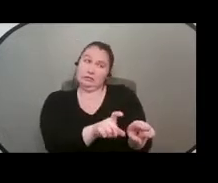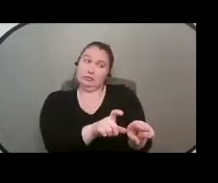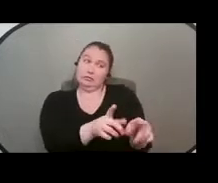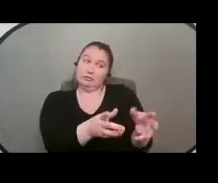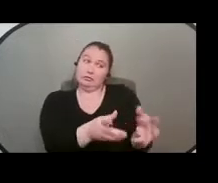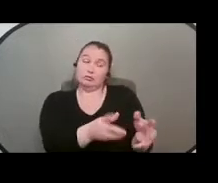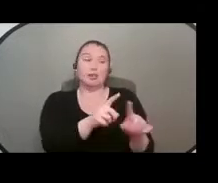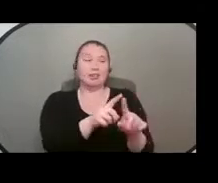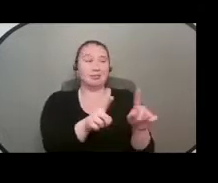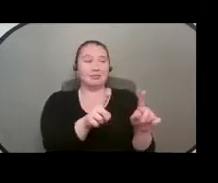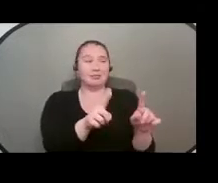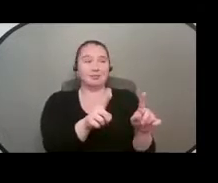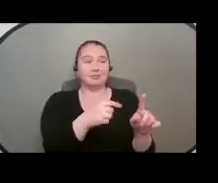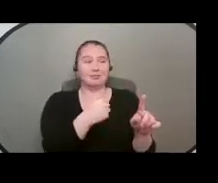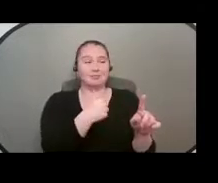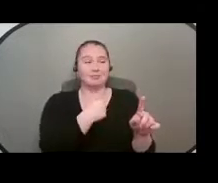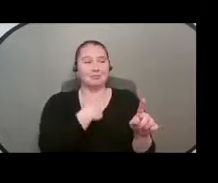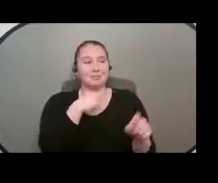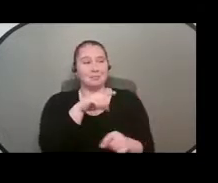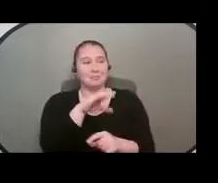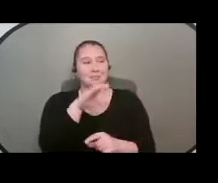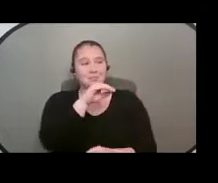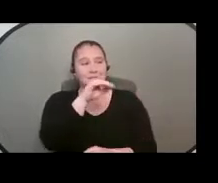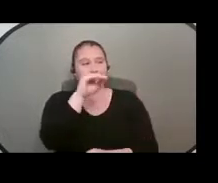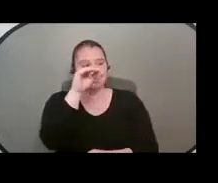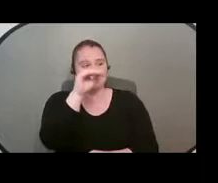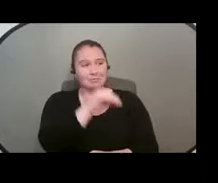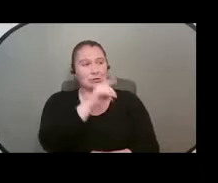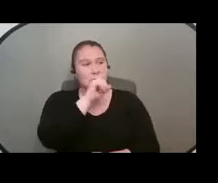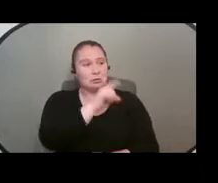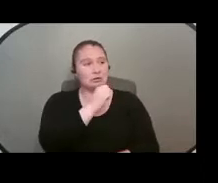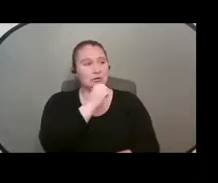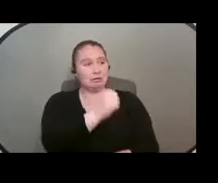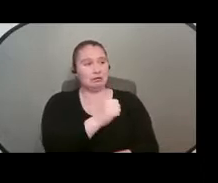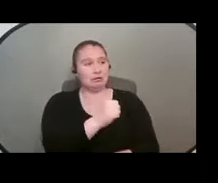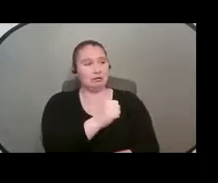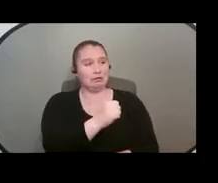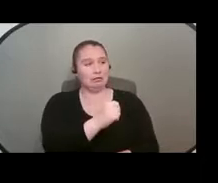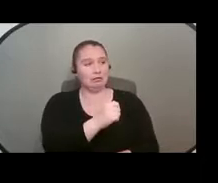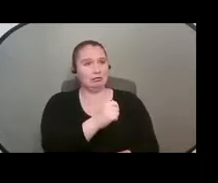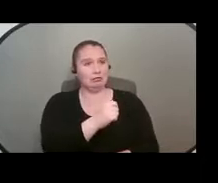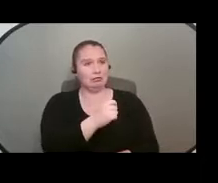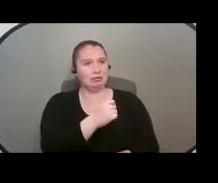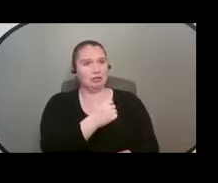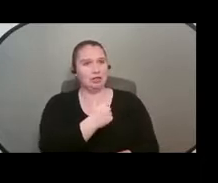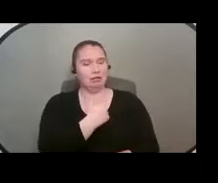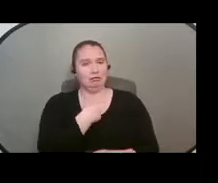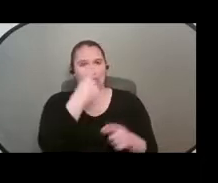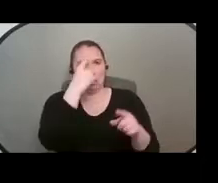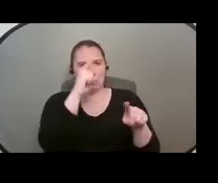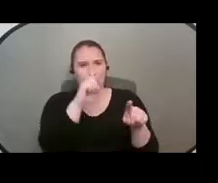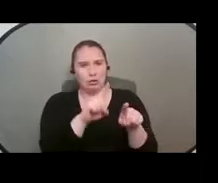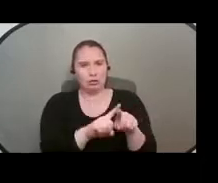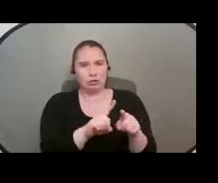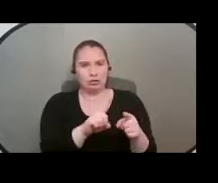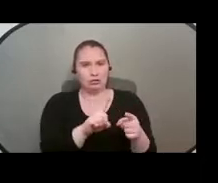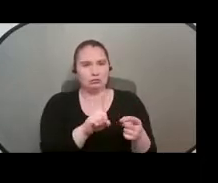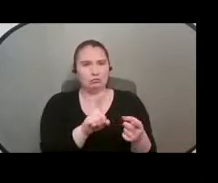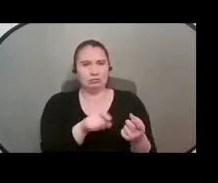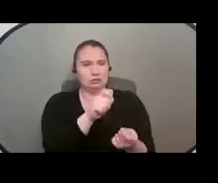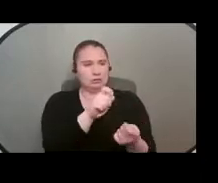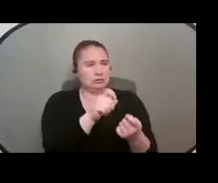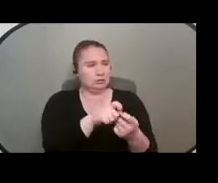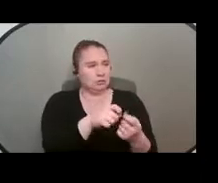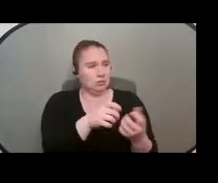but I'm not entirely sure what you might think I'm agreeing to. I think ultimately what